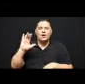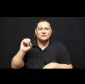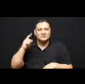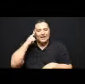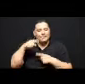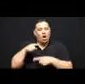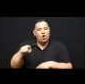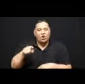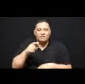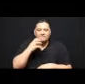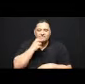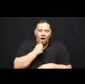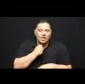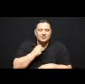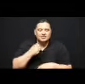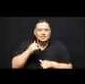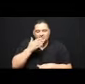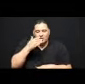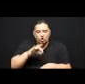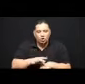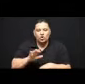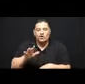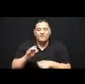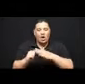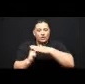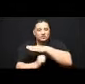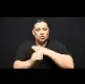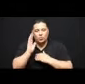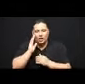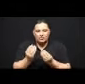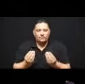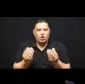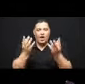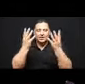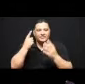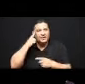foundation will fertilize, and think about how beautiful, how frightening she was.